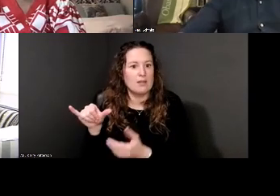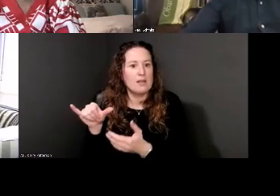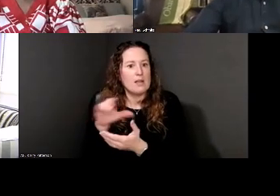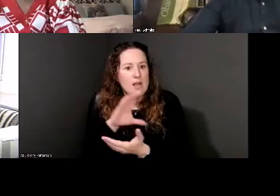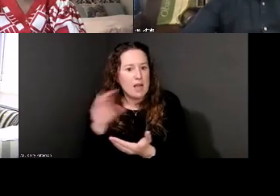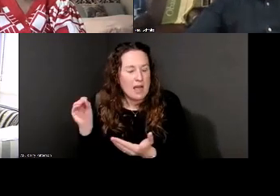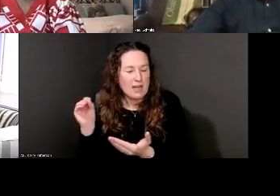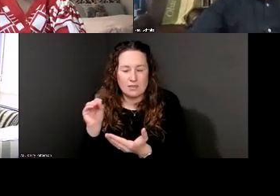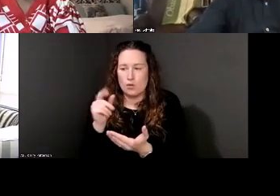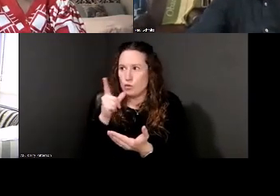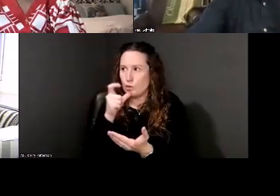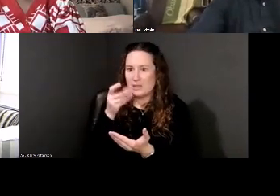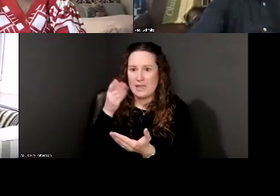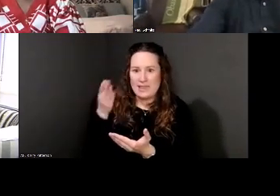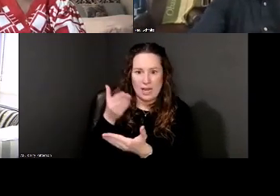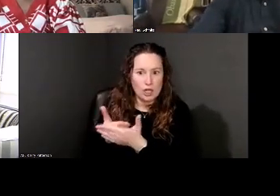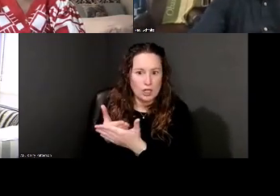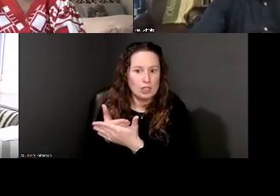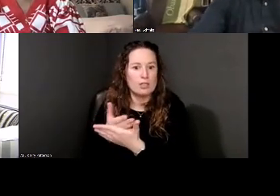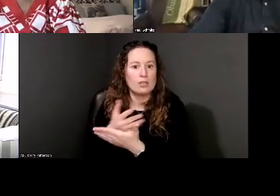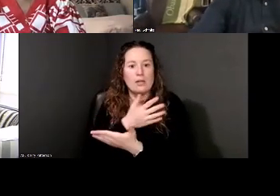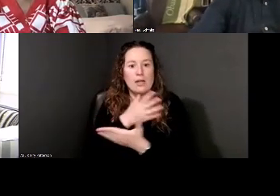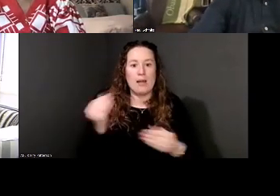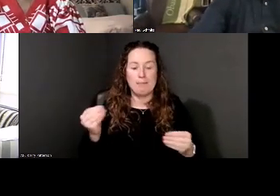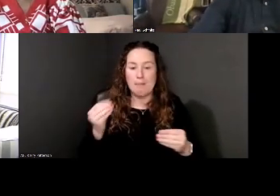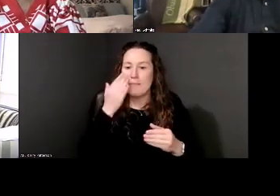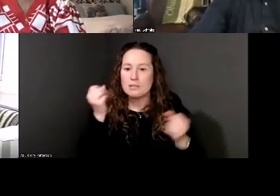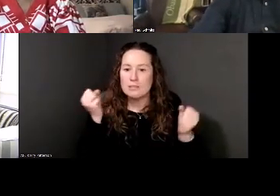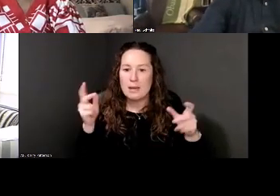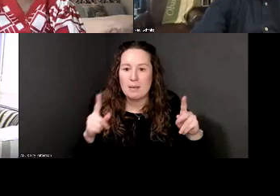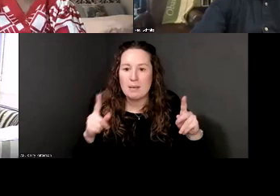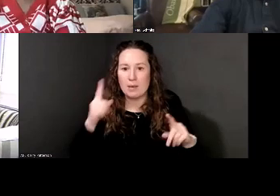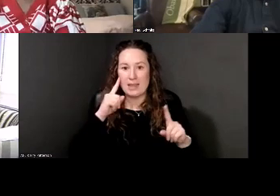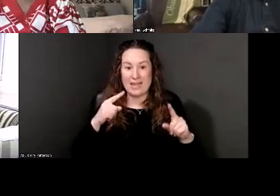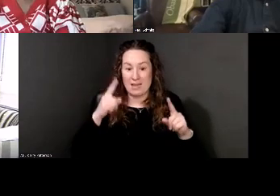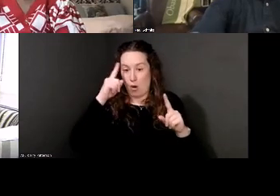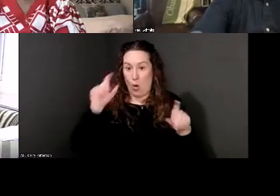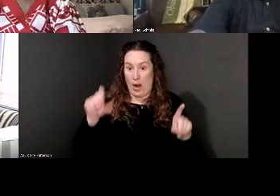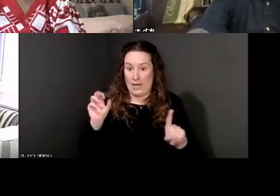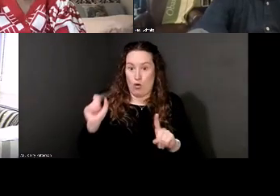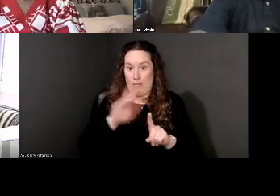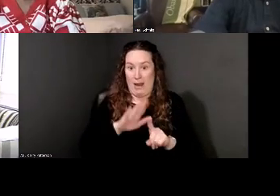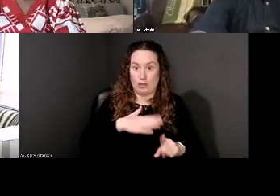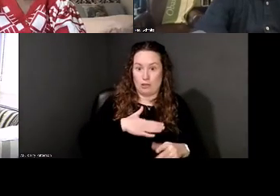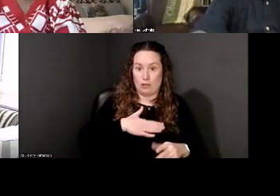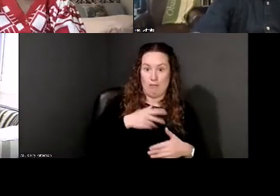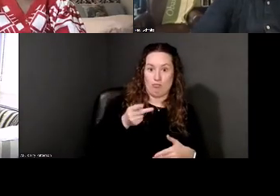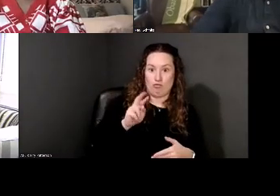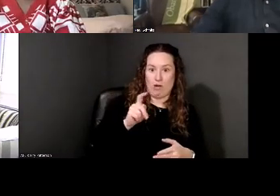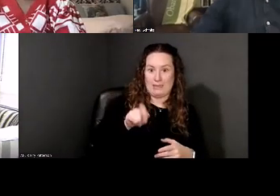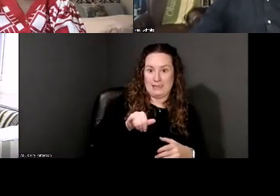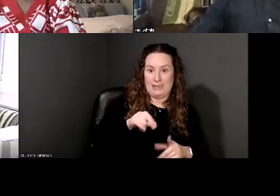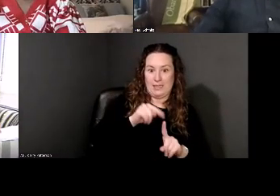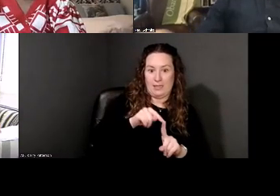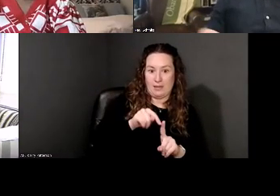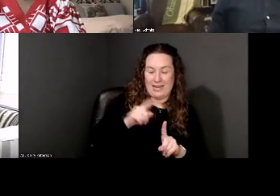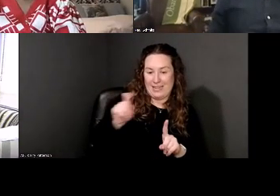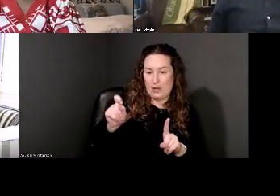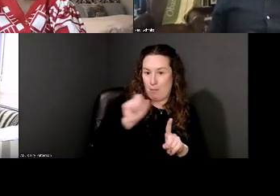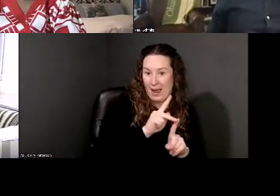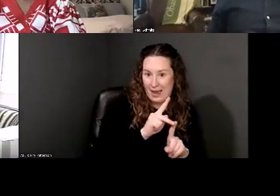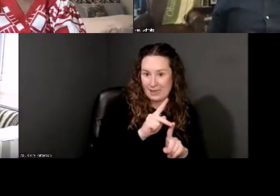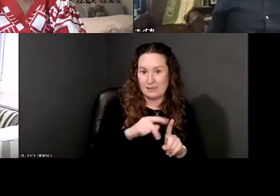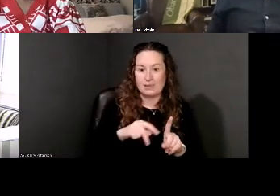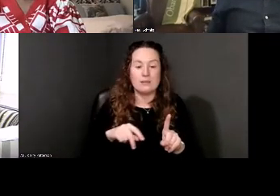the strategic retreat has to be, I got to go back to proxies. That means you've got to really understand your data and working with